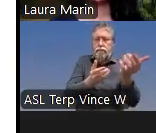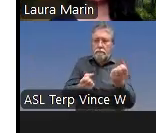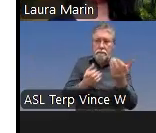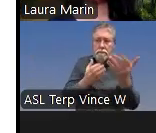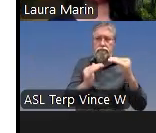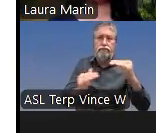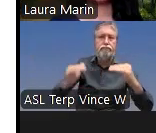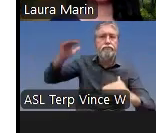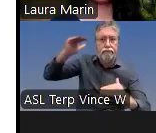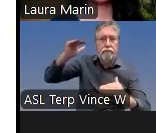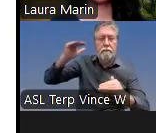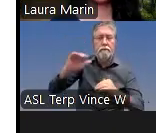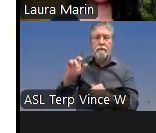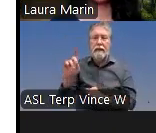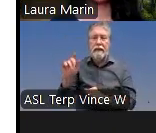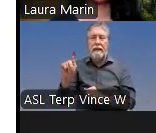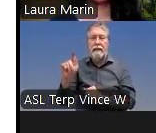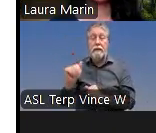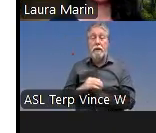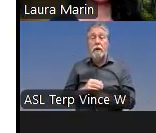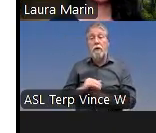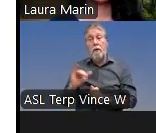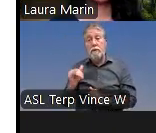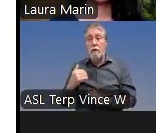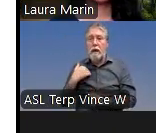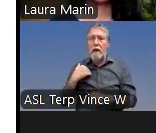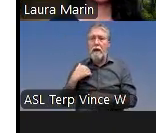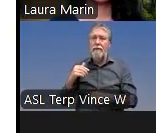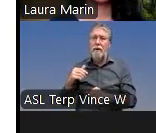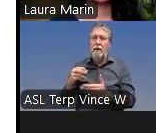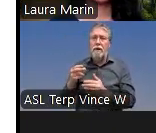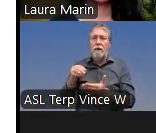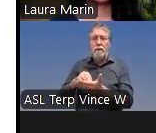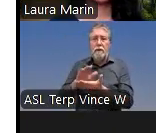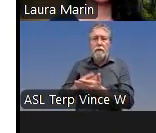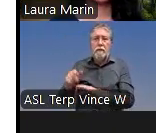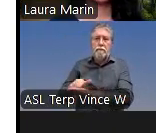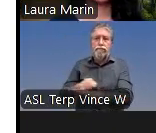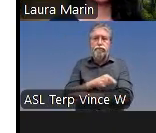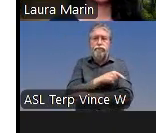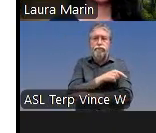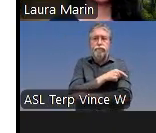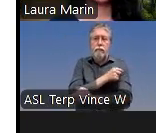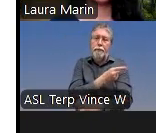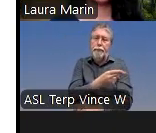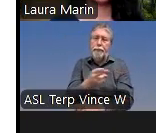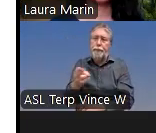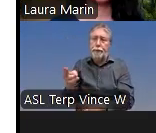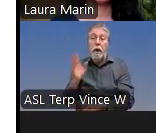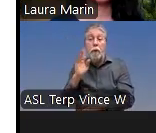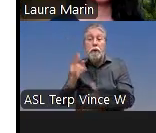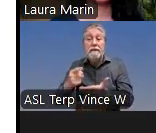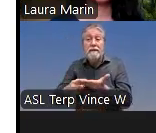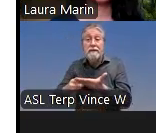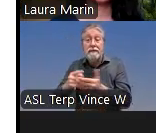We also have some of the longest periods of record, and we'll talk about that relative to the sites in Puerto Rico.